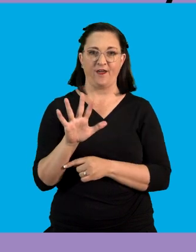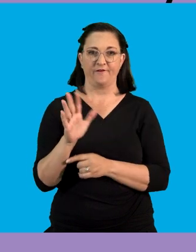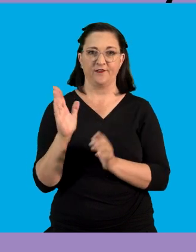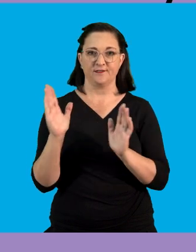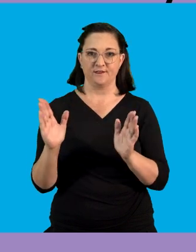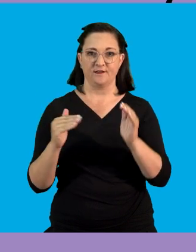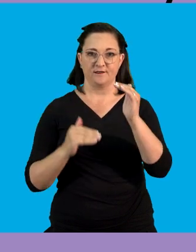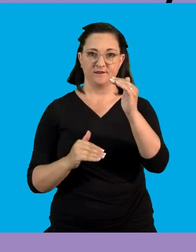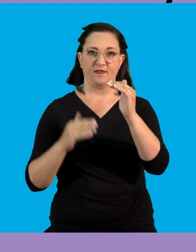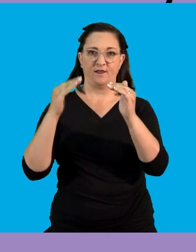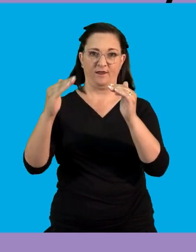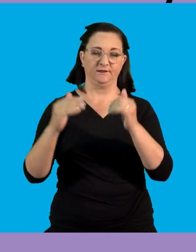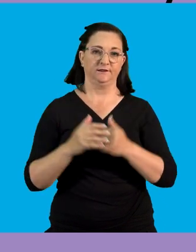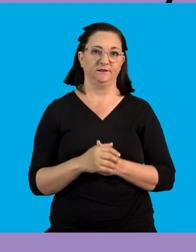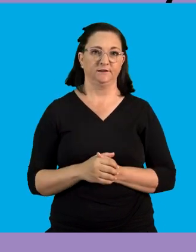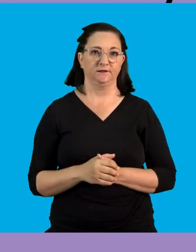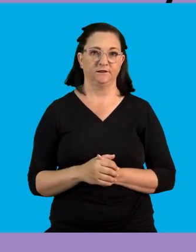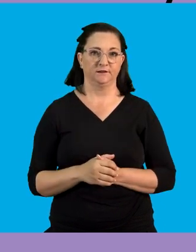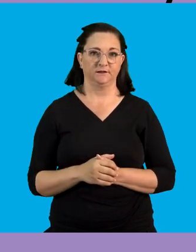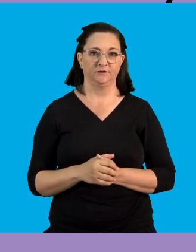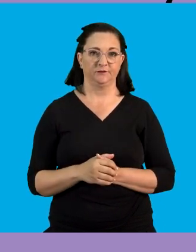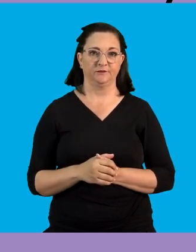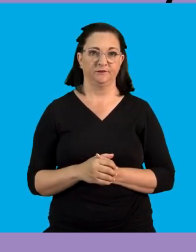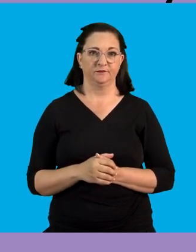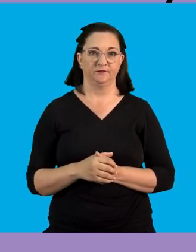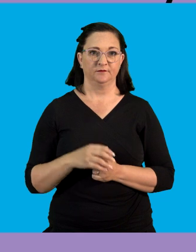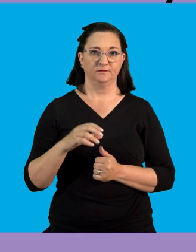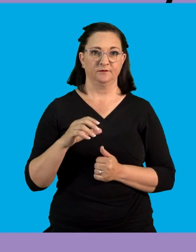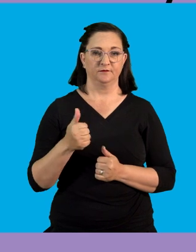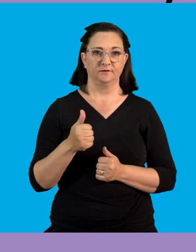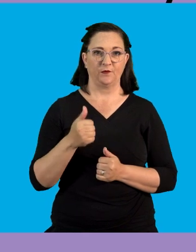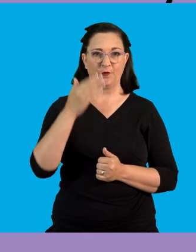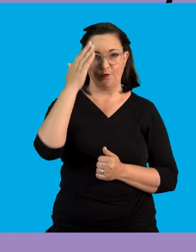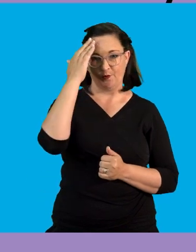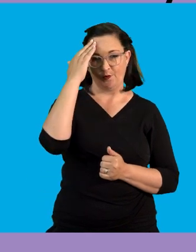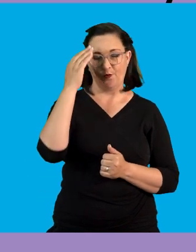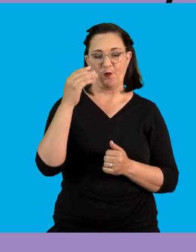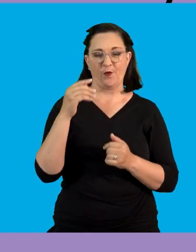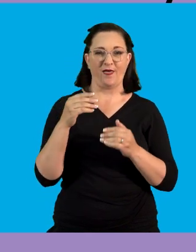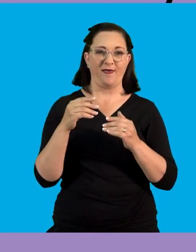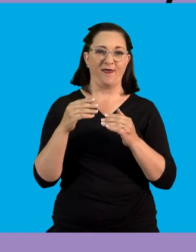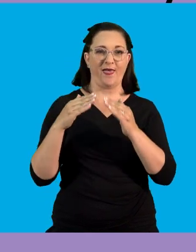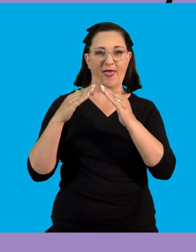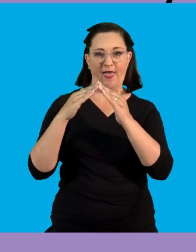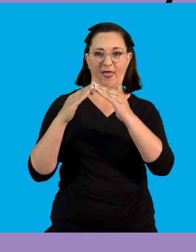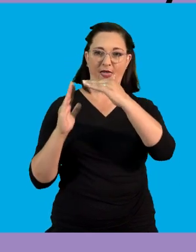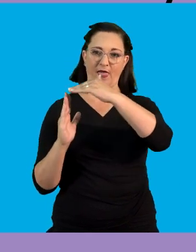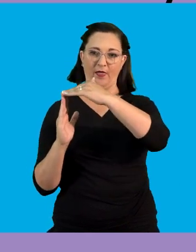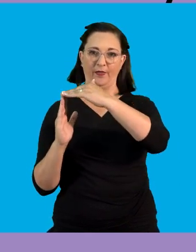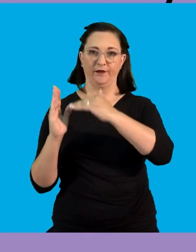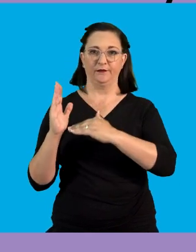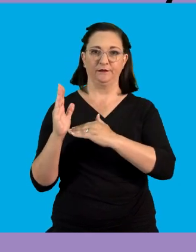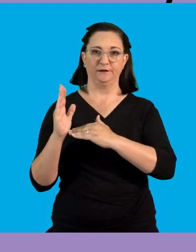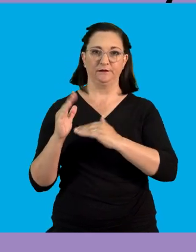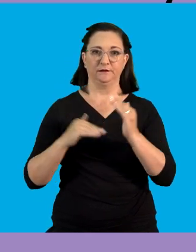has 1, 2, 3, 4, 5 sides. And it's called EFGHI, using the knowledge we have about the angles of a